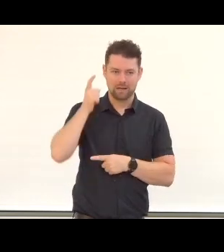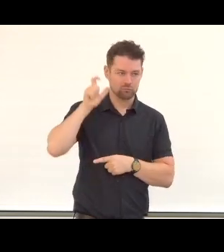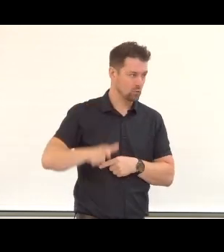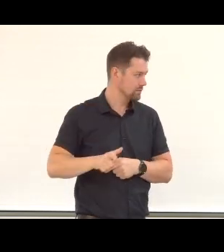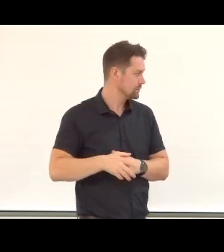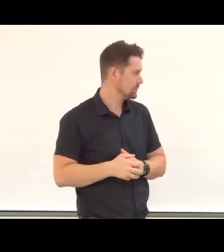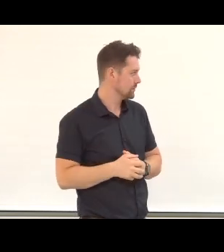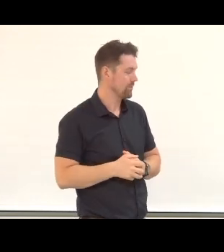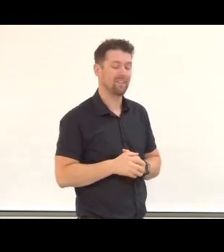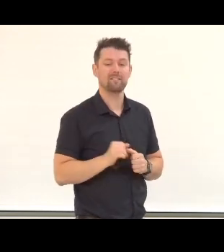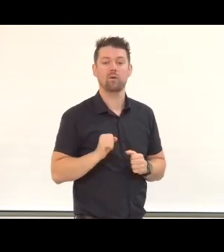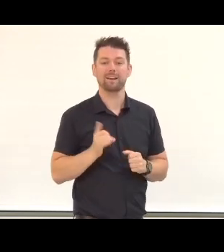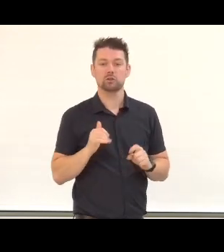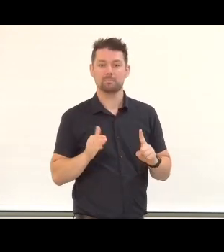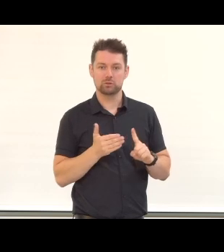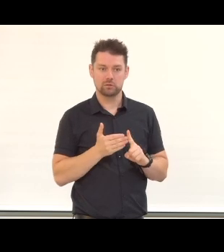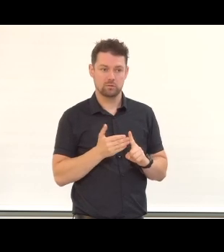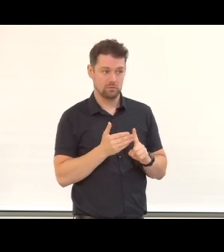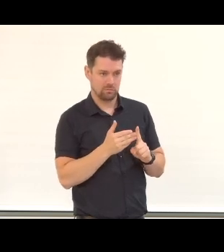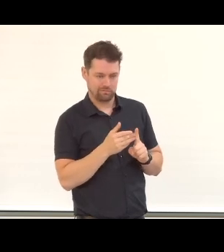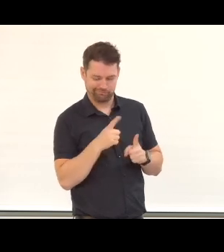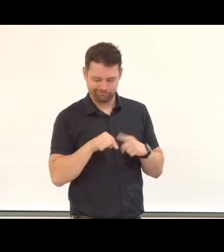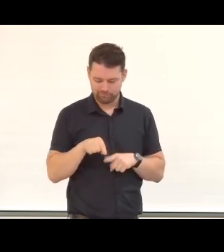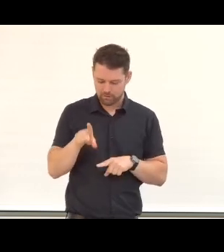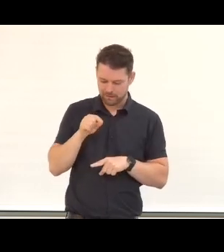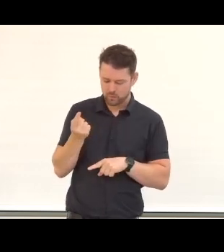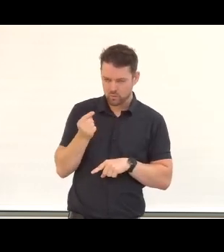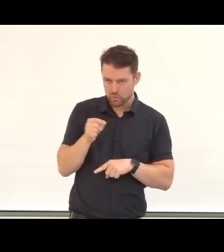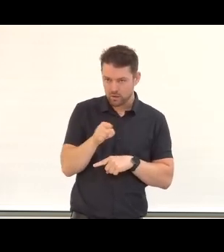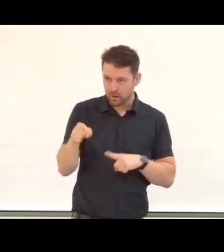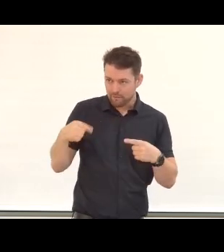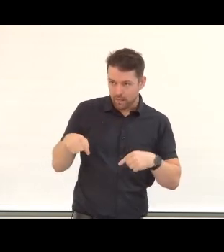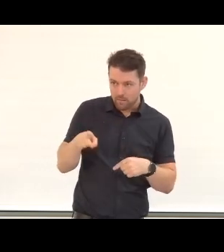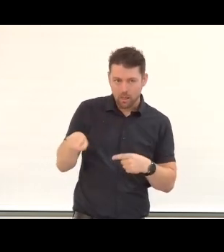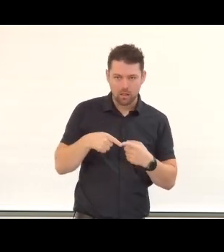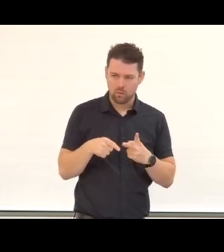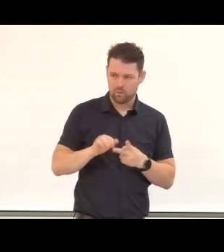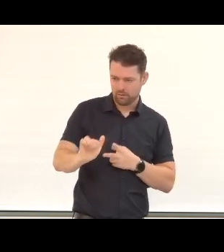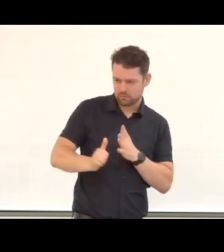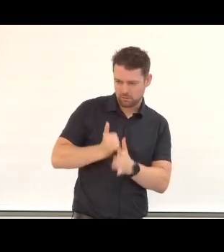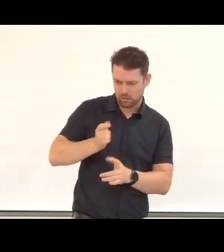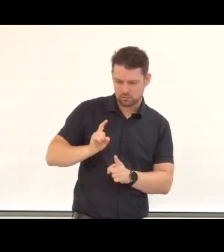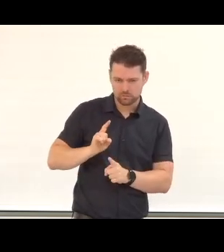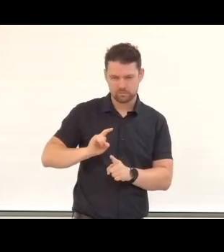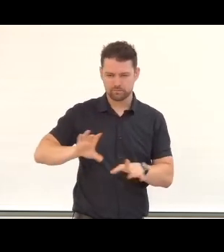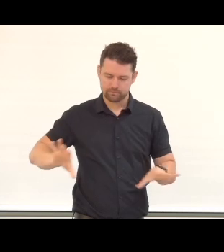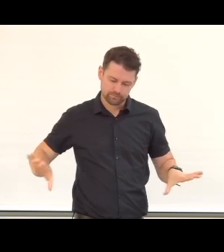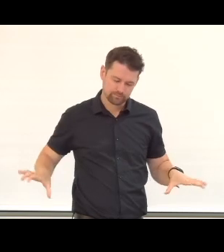analog astronauts, for each mission, a few of them get selected, depending on availabilities and skills, to put together